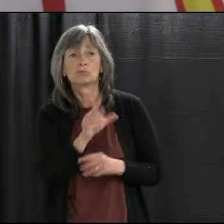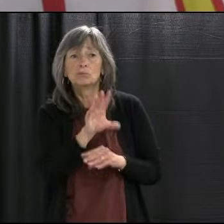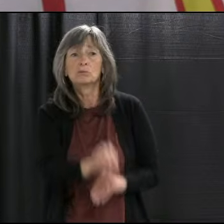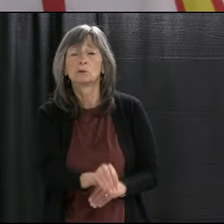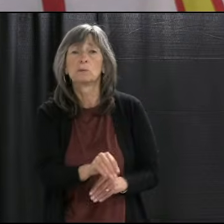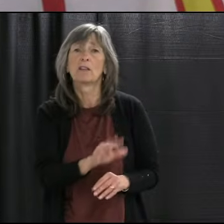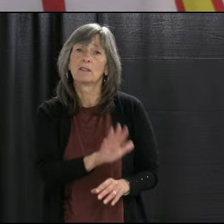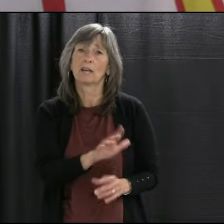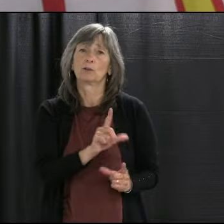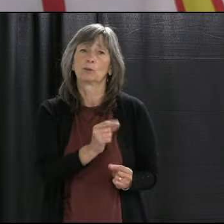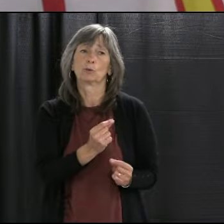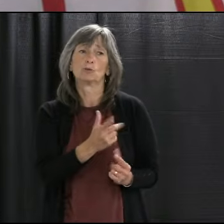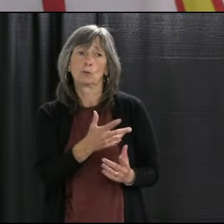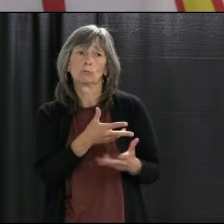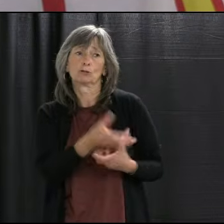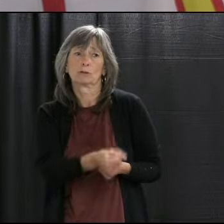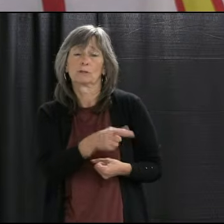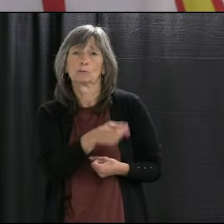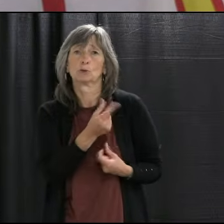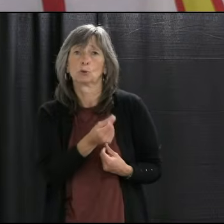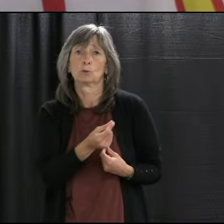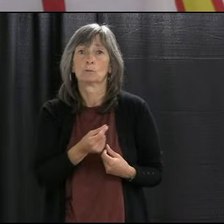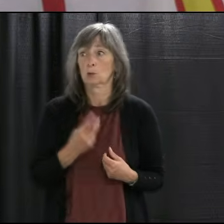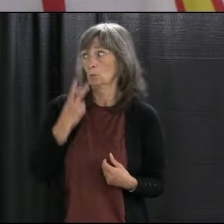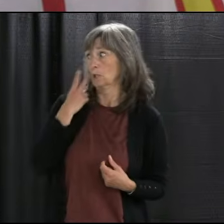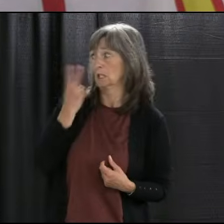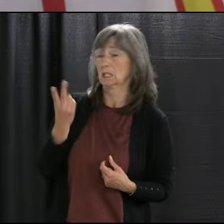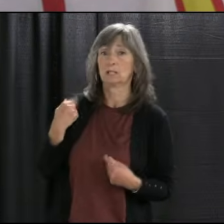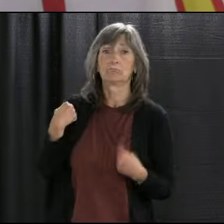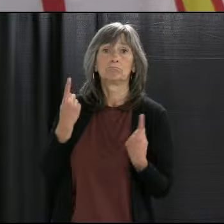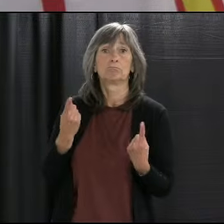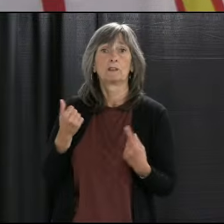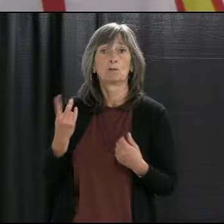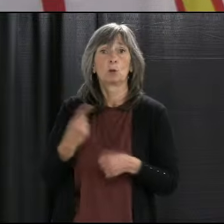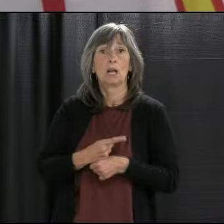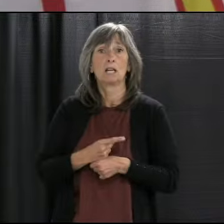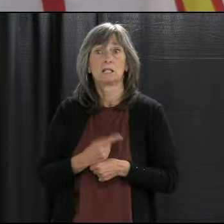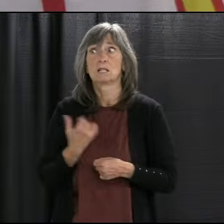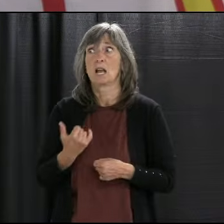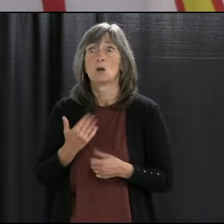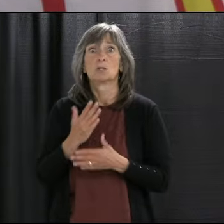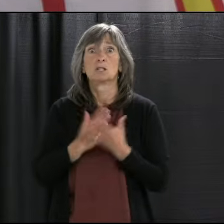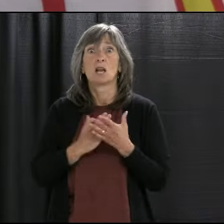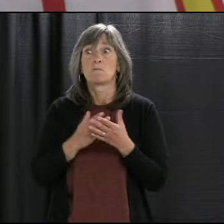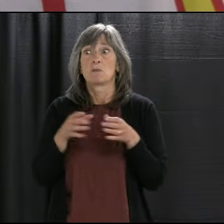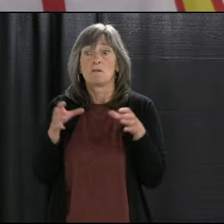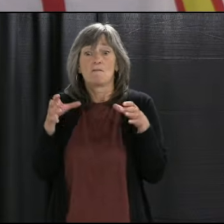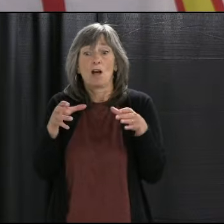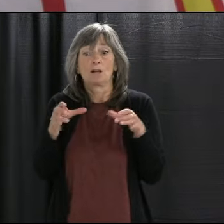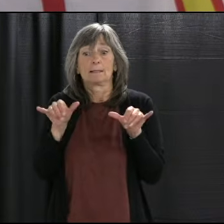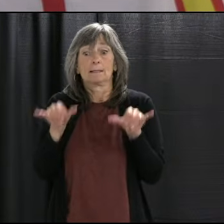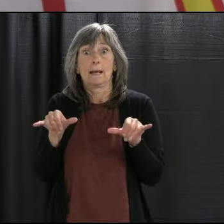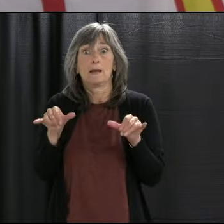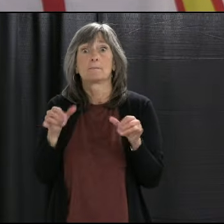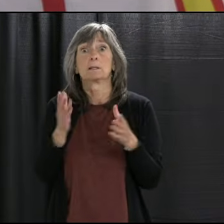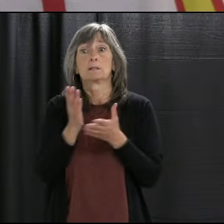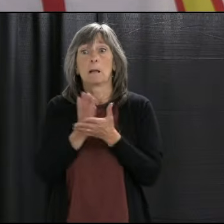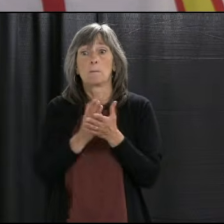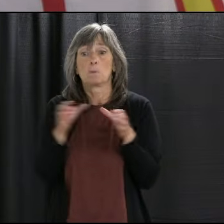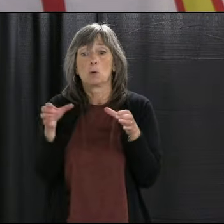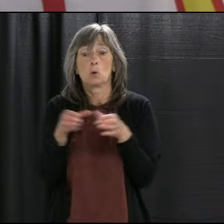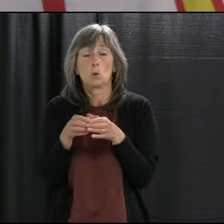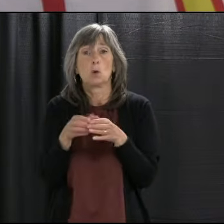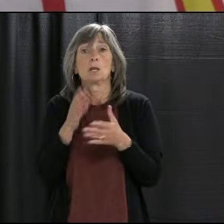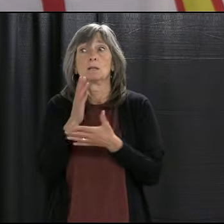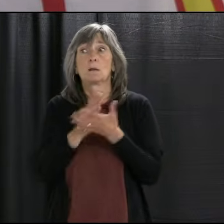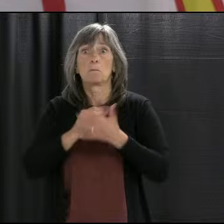effort. And as we've seen over the last few days, their efforts have led to these fires not growing, and their efforts have led to